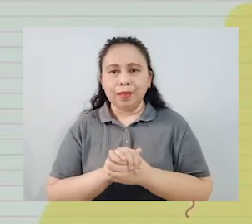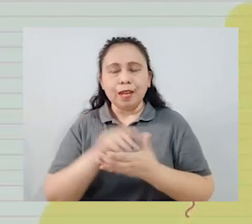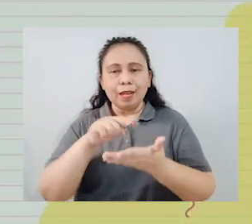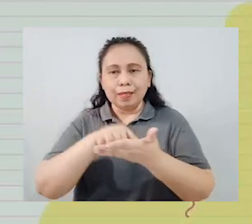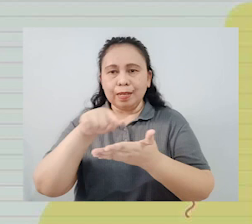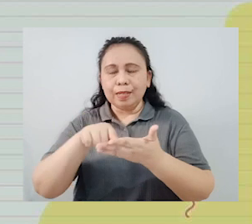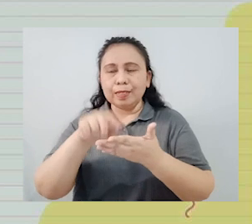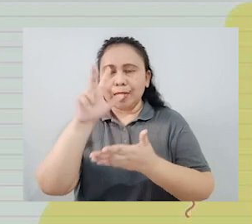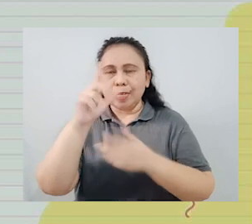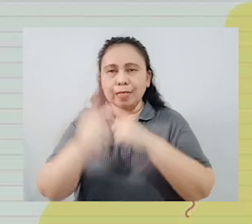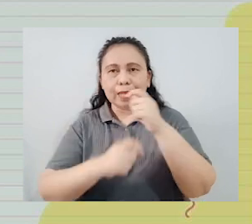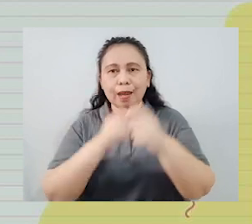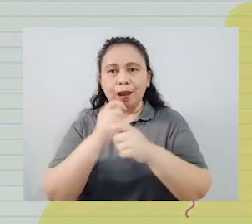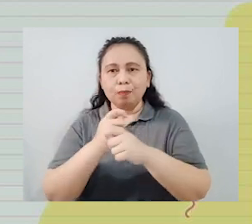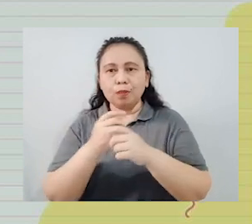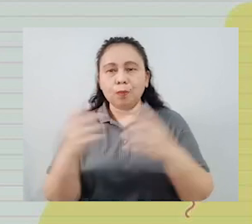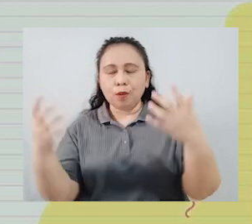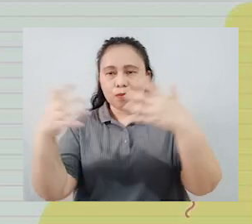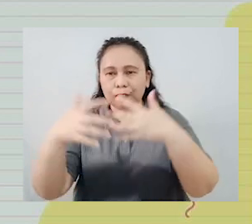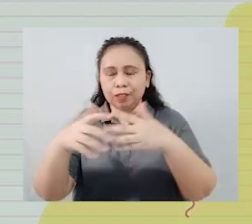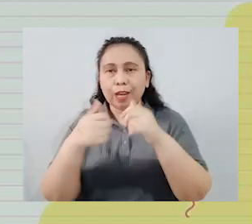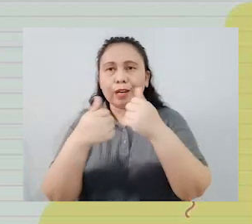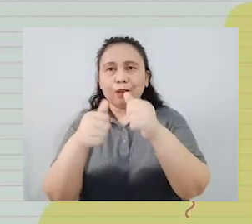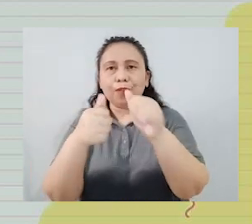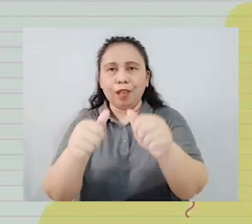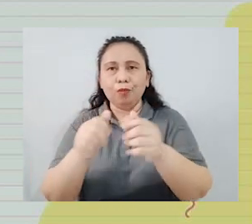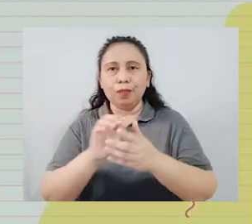These 3 types of convergence are the following: